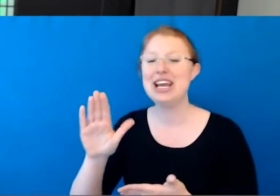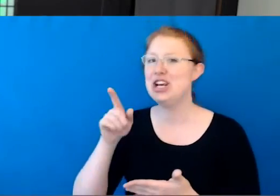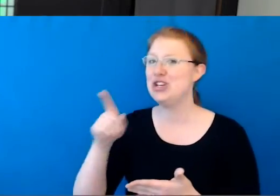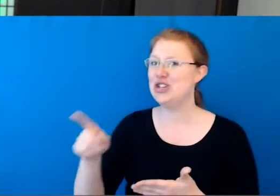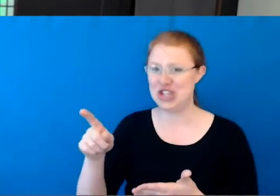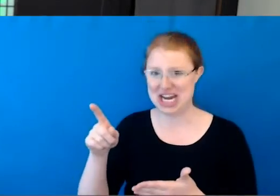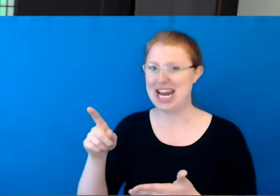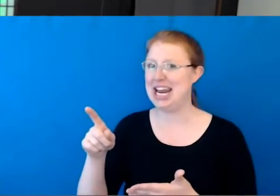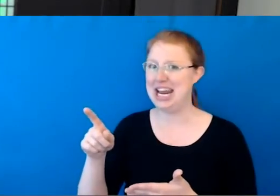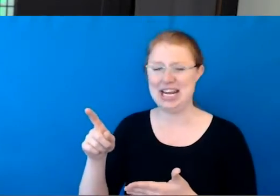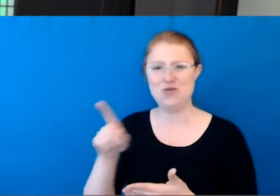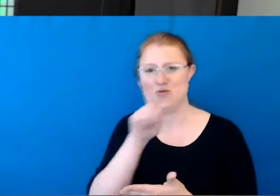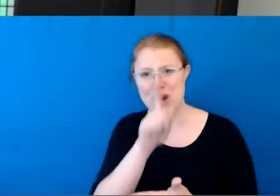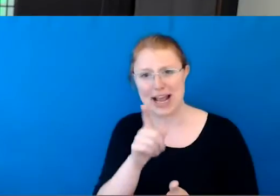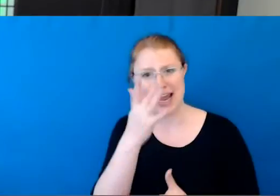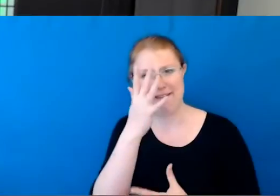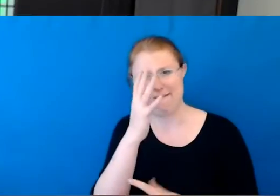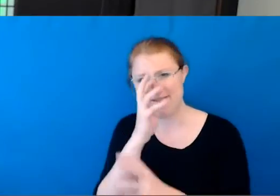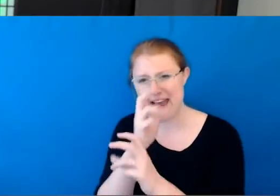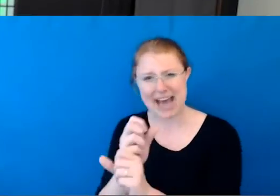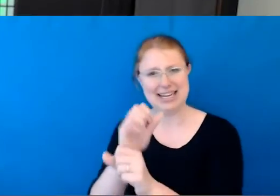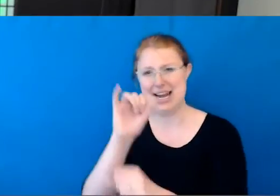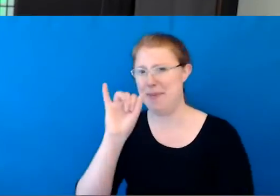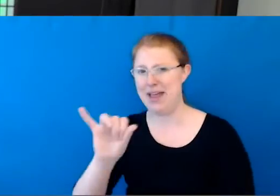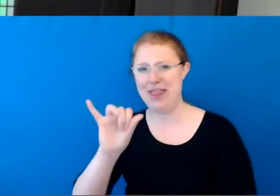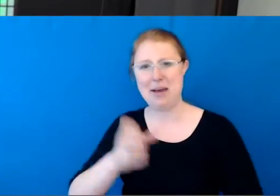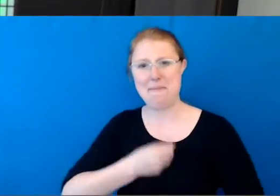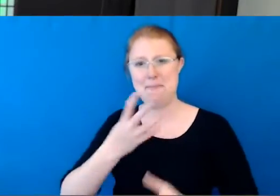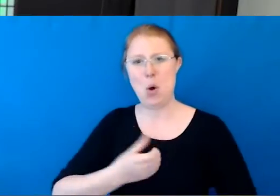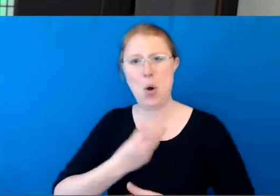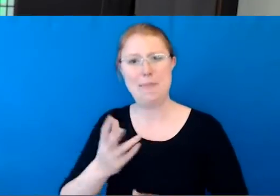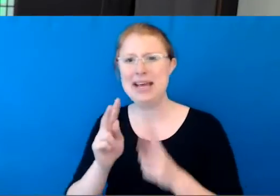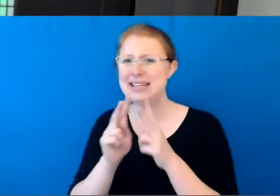would tell you that it's pretty amazing when you see these kind of